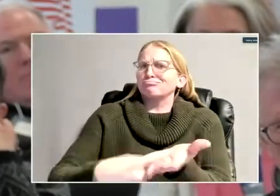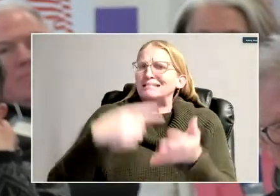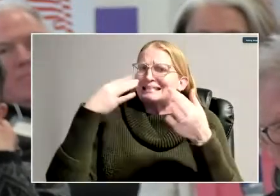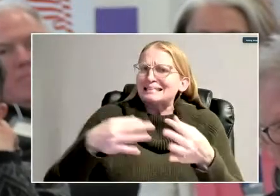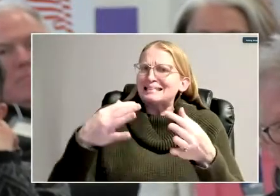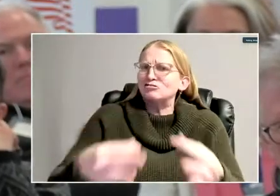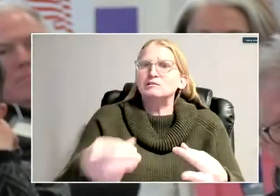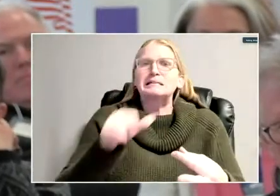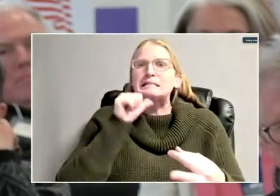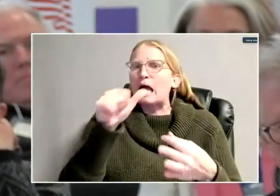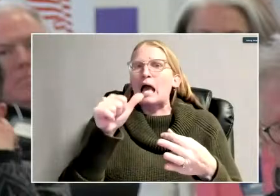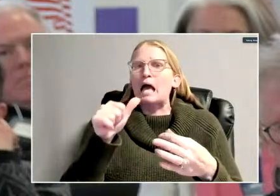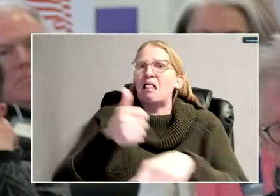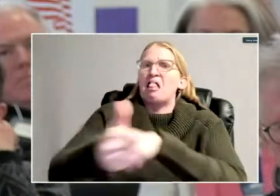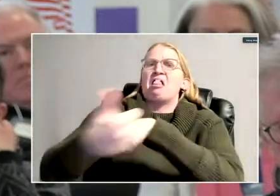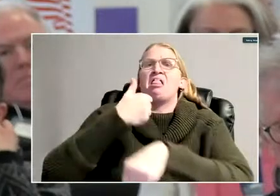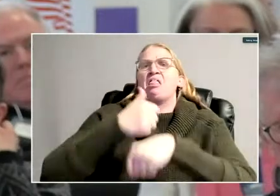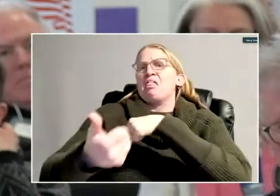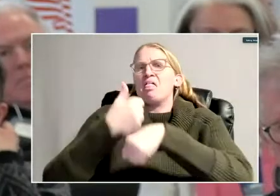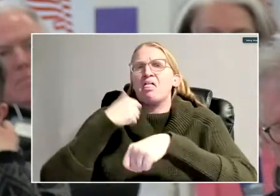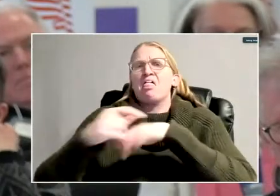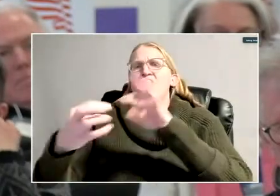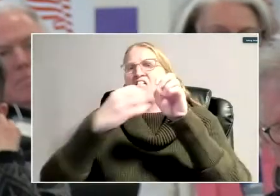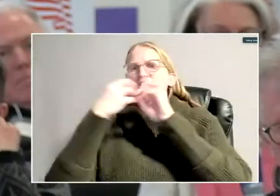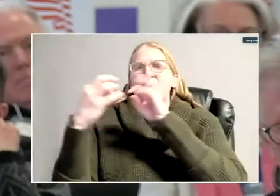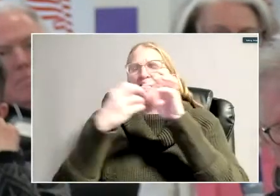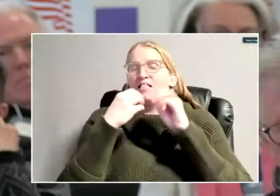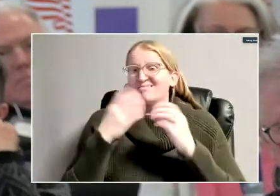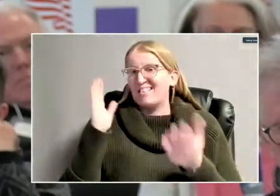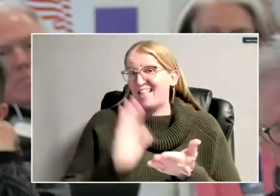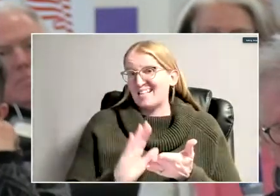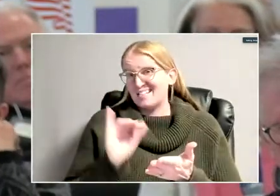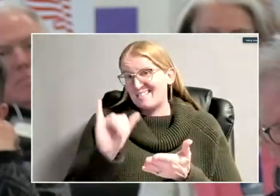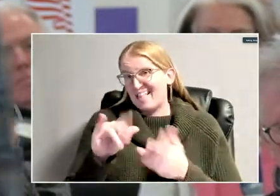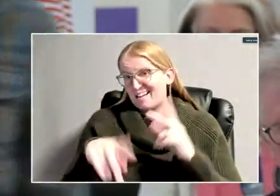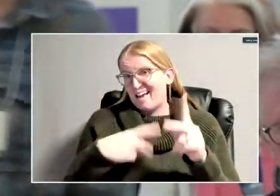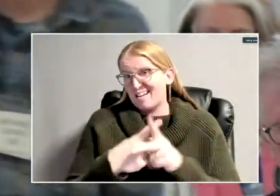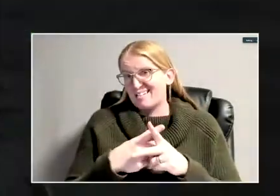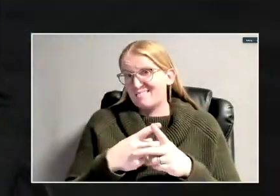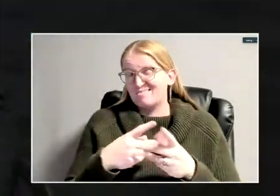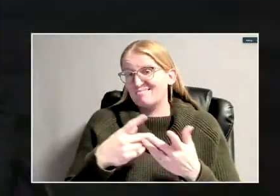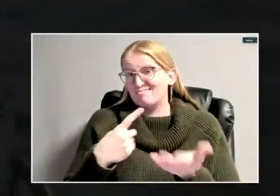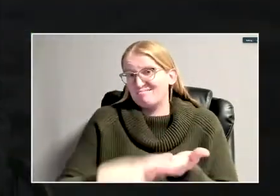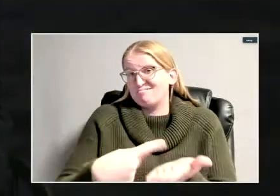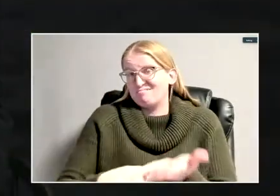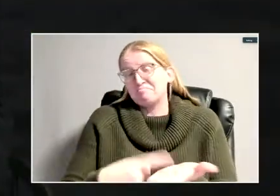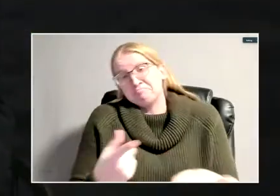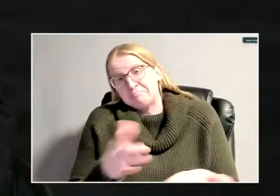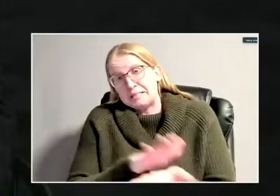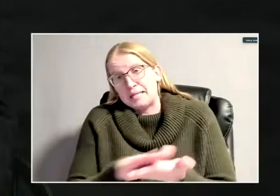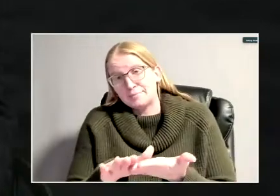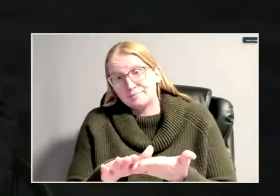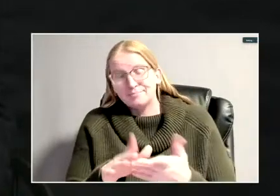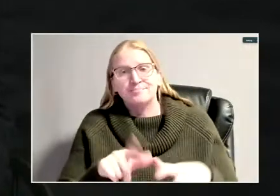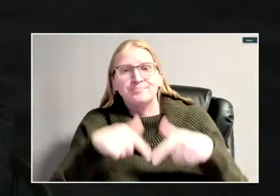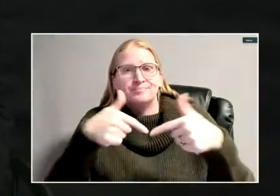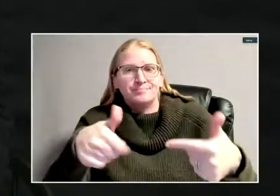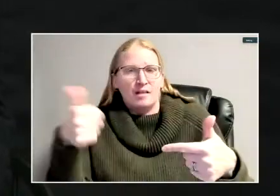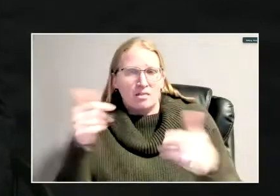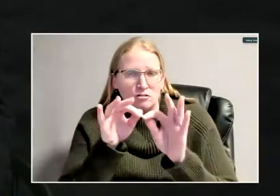um kind of um negatively campaigning against their opponents M cor